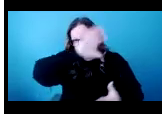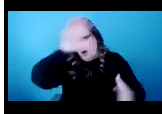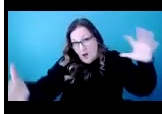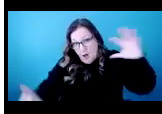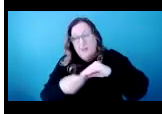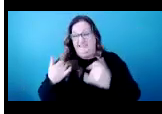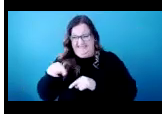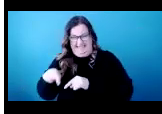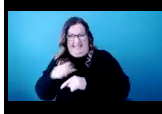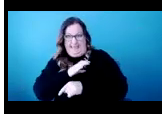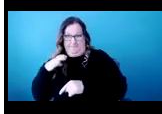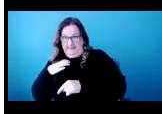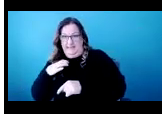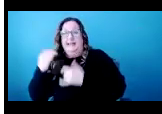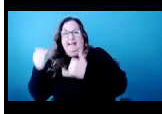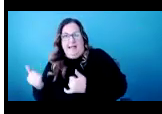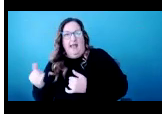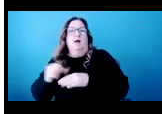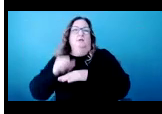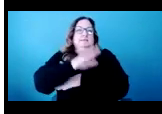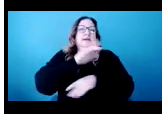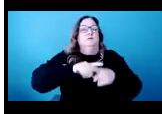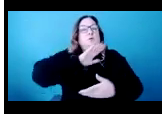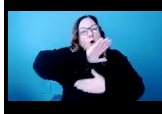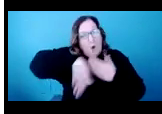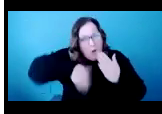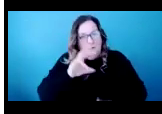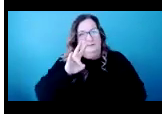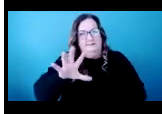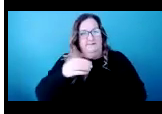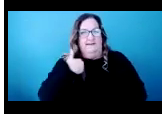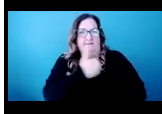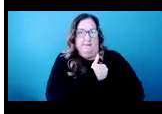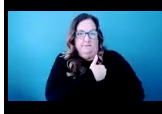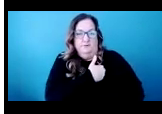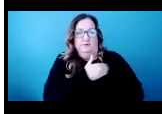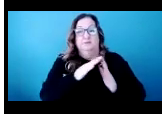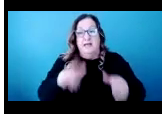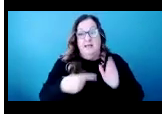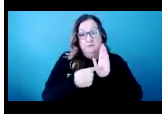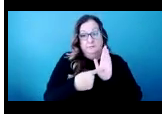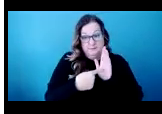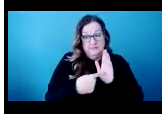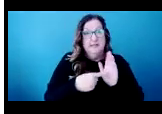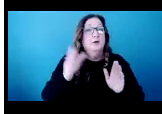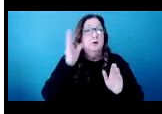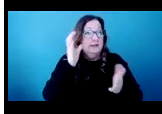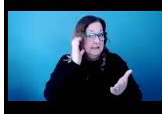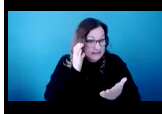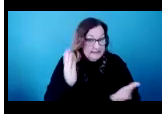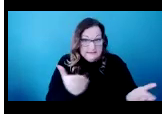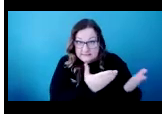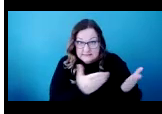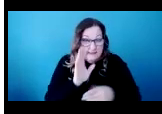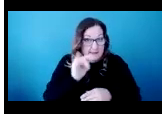Representatives. All 75 members of the House of Representatives will hear the bill. They'll have a chance to debate